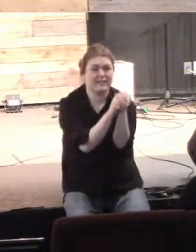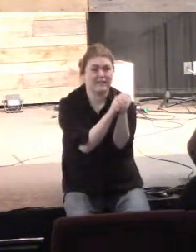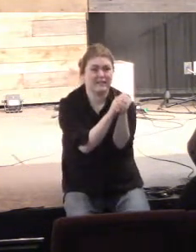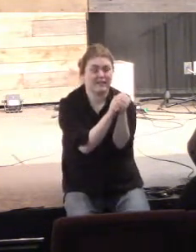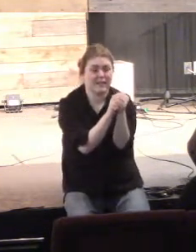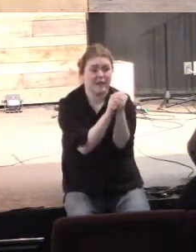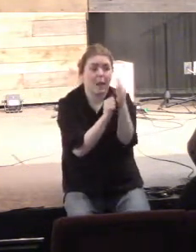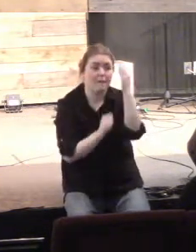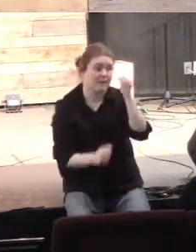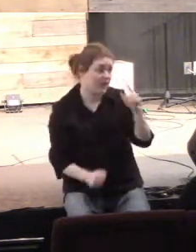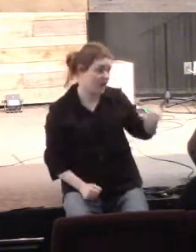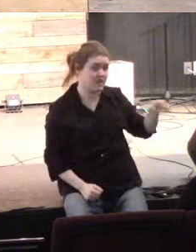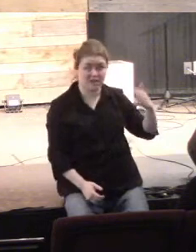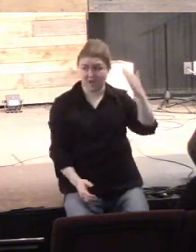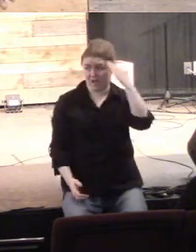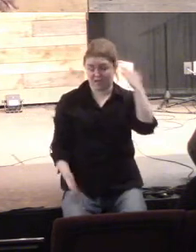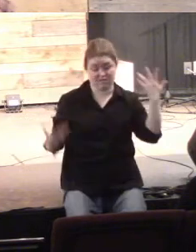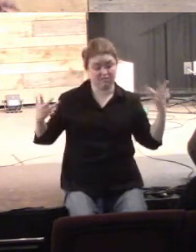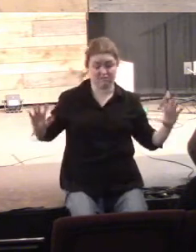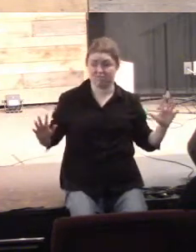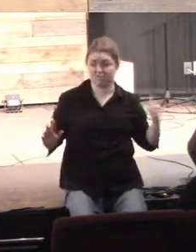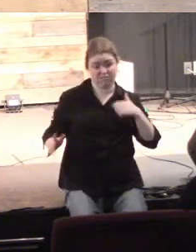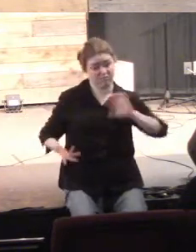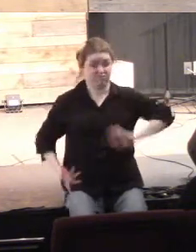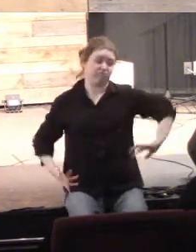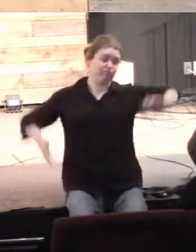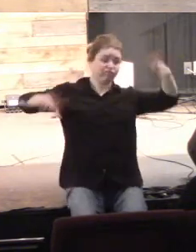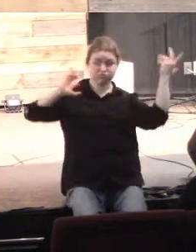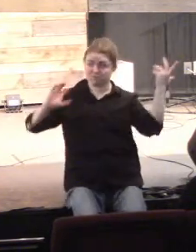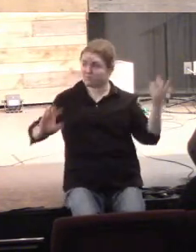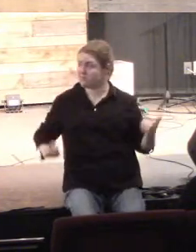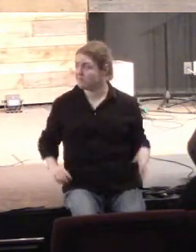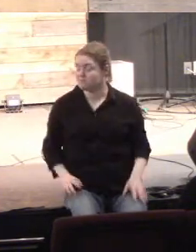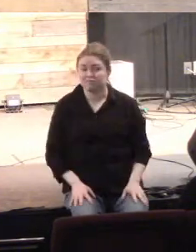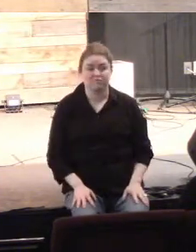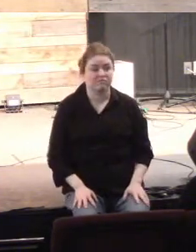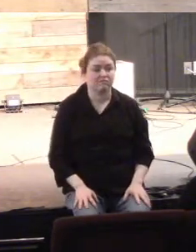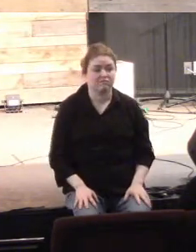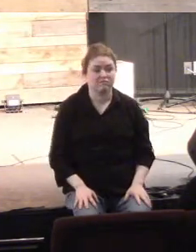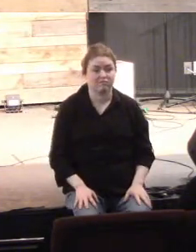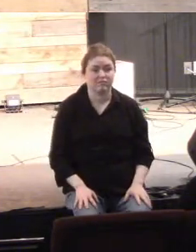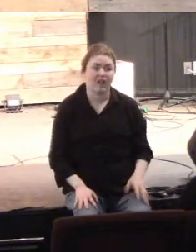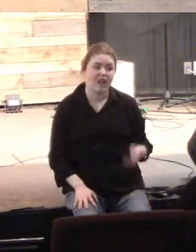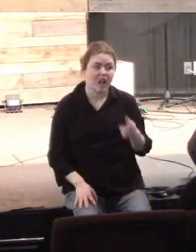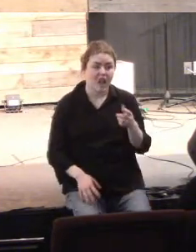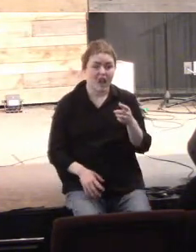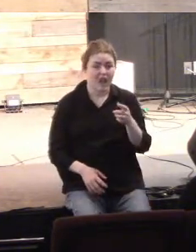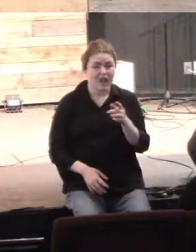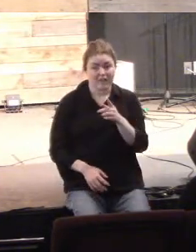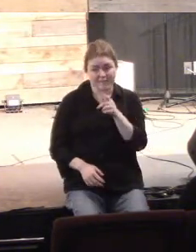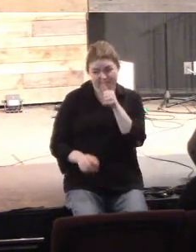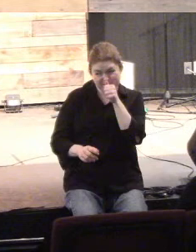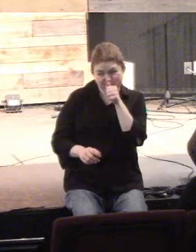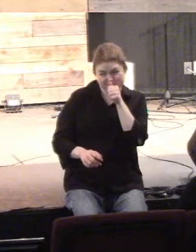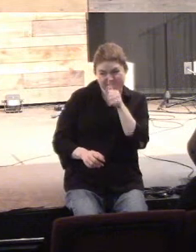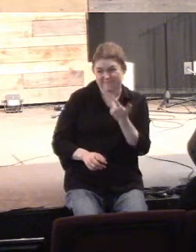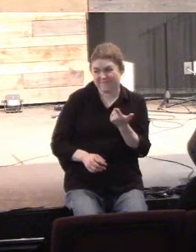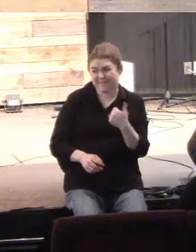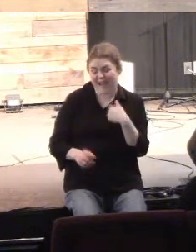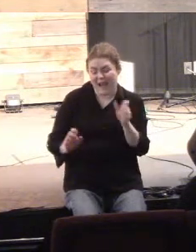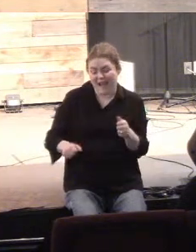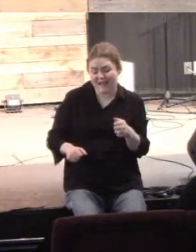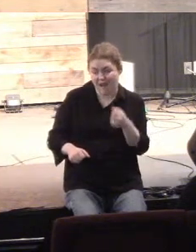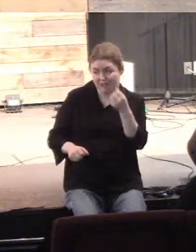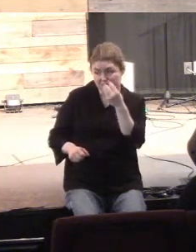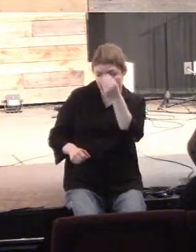Because they knew how jacked up they were. And a little secret. They're still a little messed up, you know what I mean? I can tell you